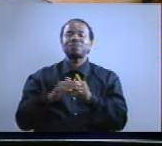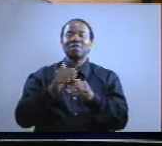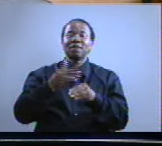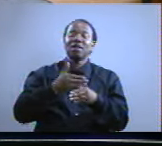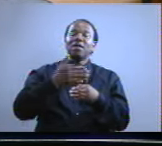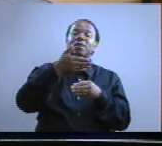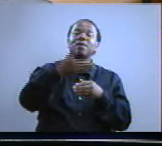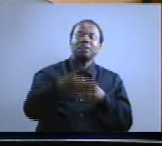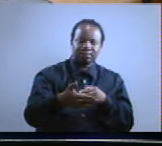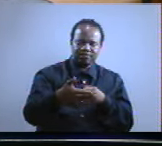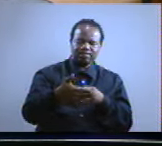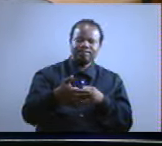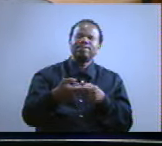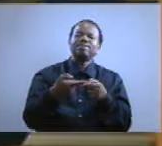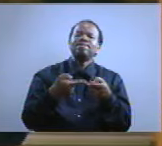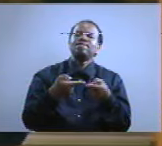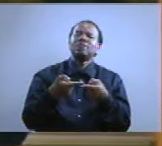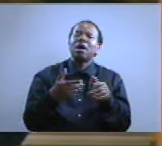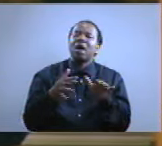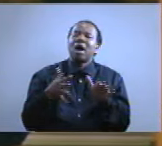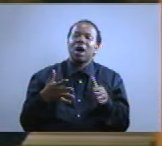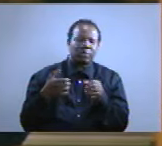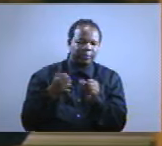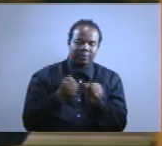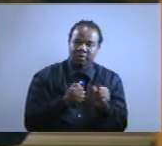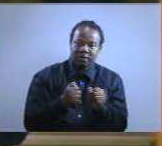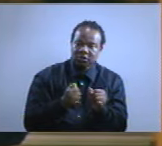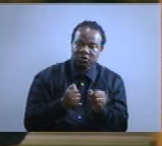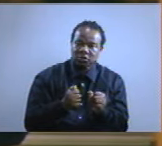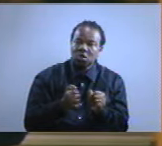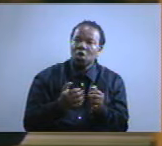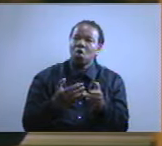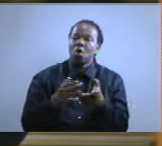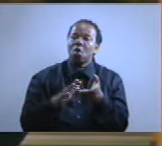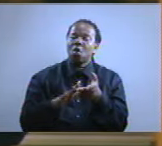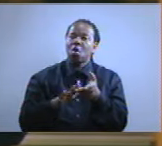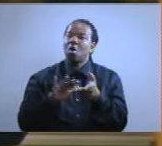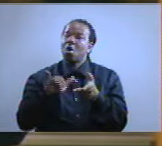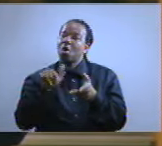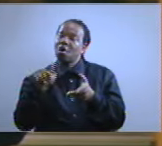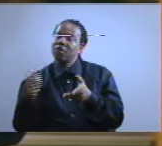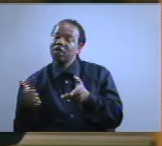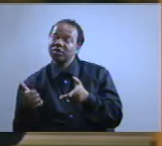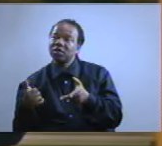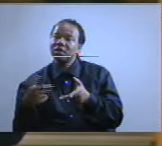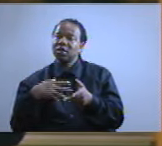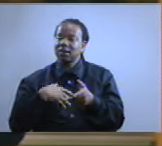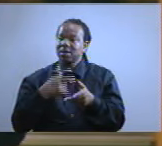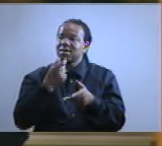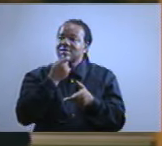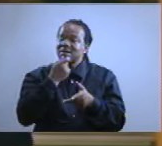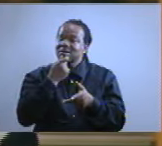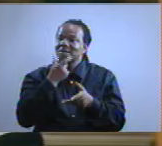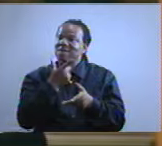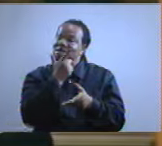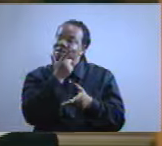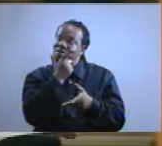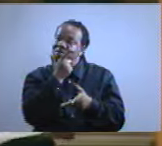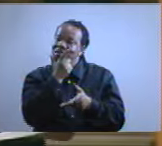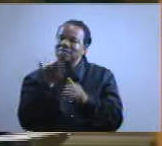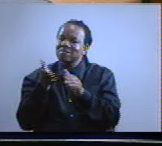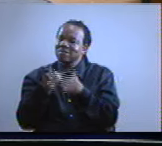sitting, the House debate strategies to deal decisively with corrective rape and gay and lesbian killings. Thank